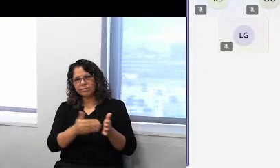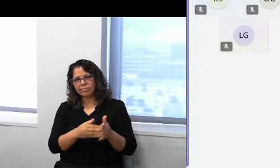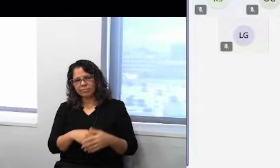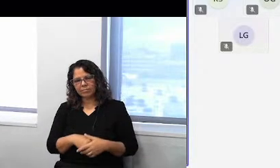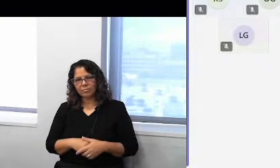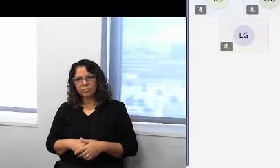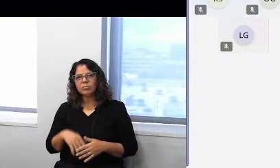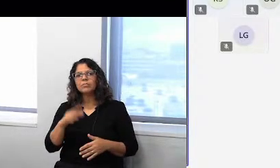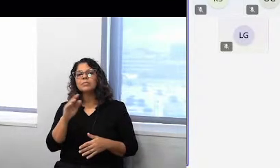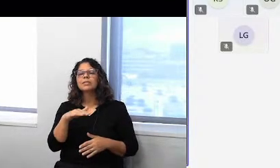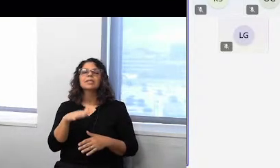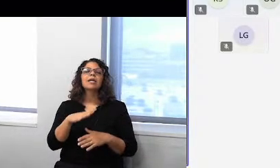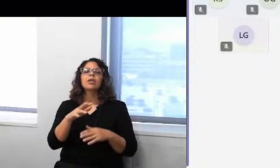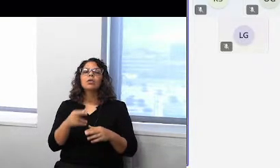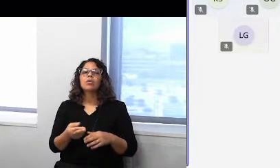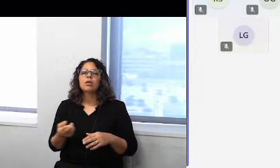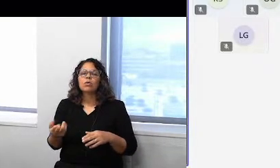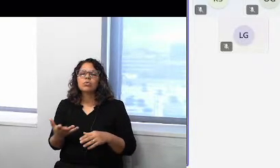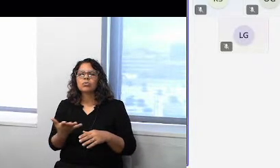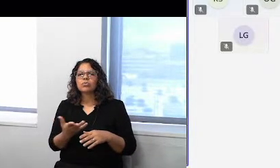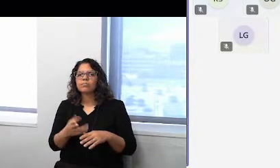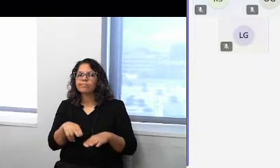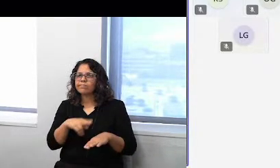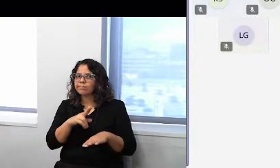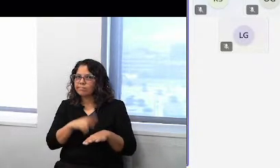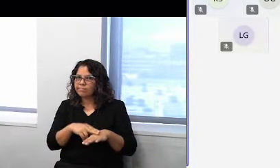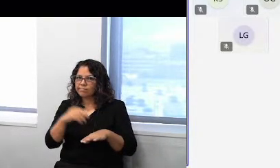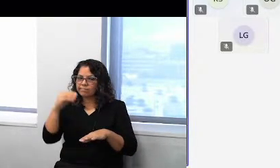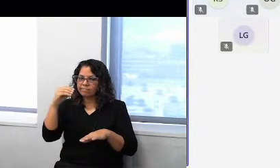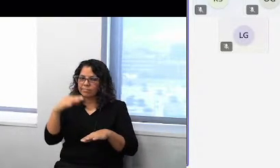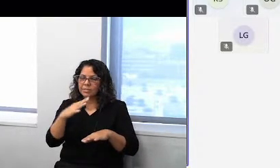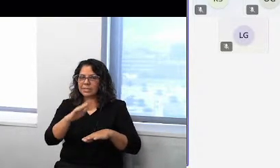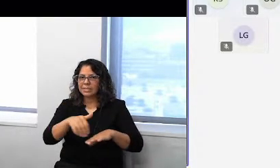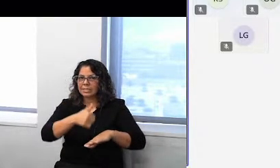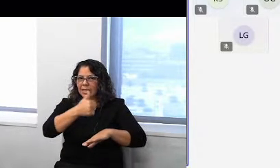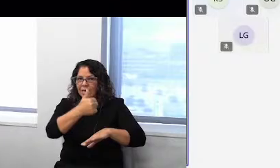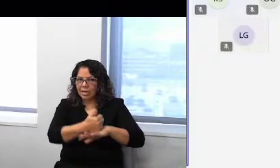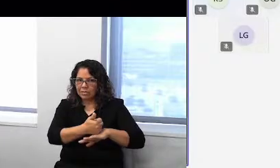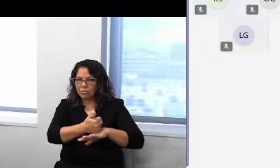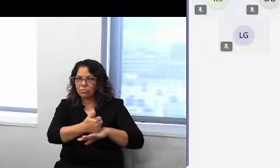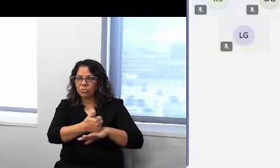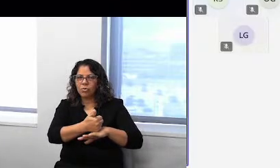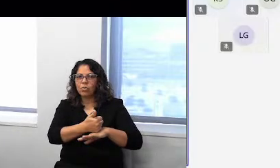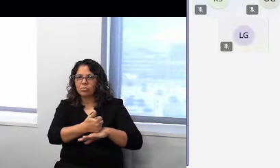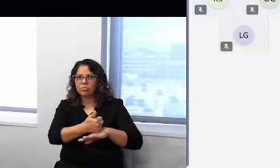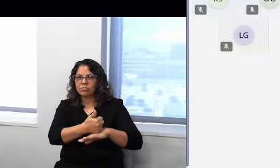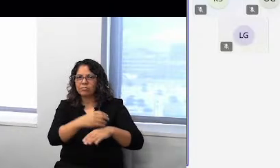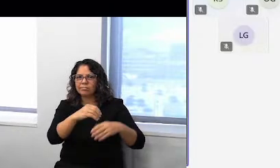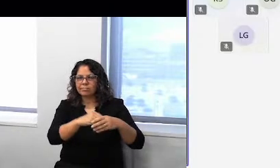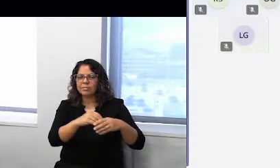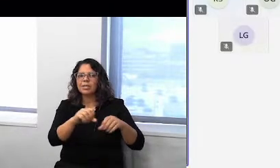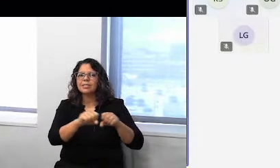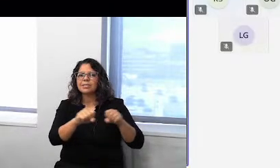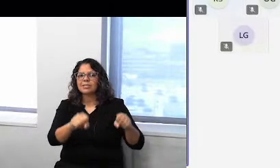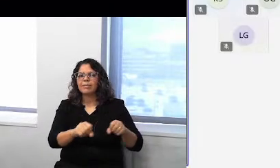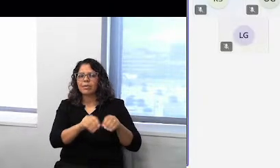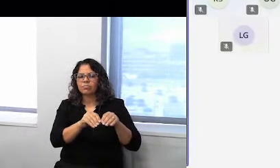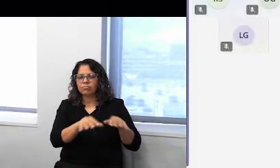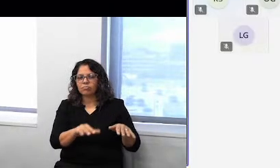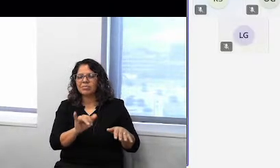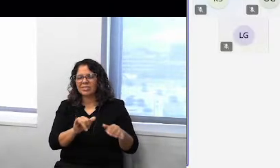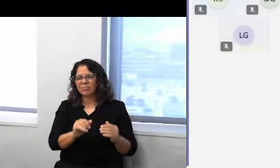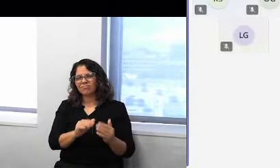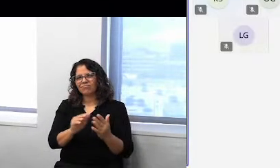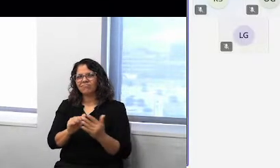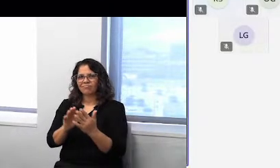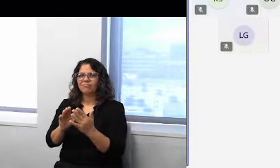been installed in the distribution system have created some challenges. Okay. And you also mentioned